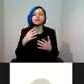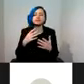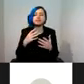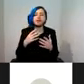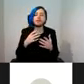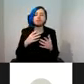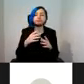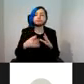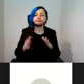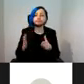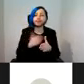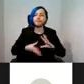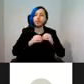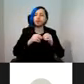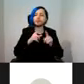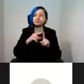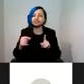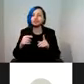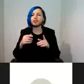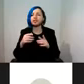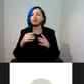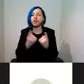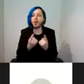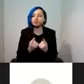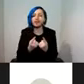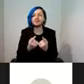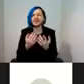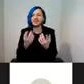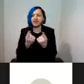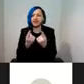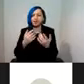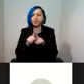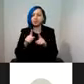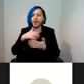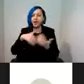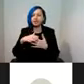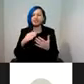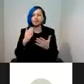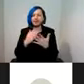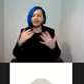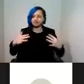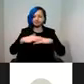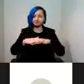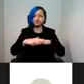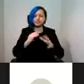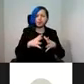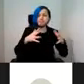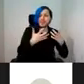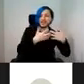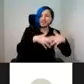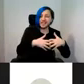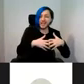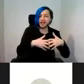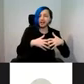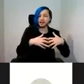which kind of had a lot of these intersections between big tech, but also kind of maker and hacker communities